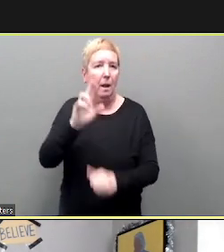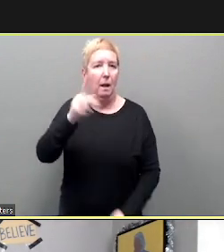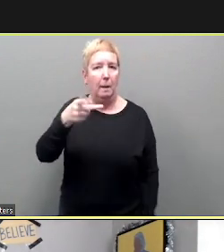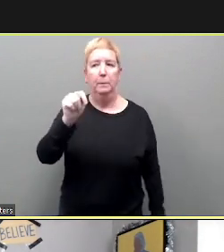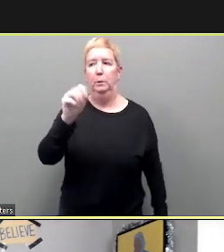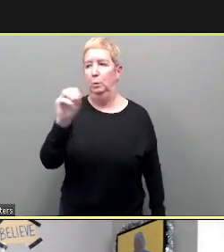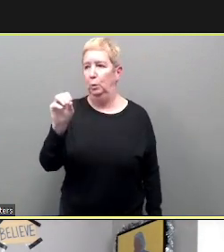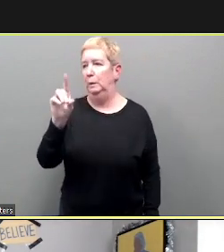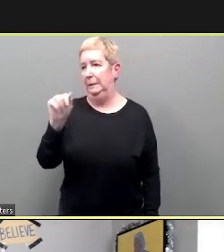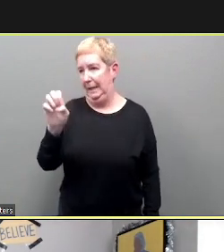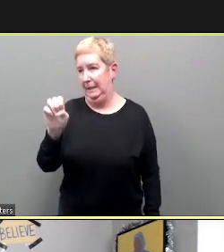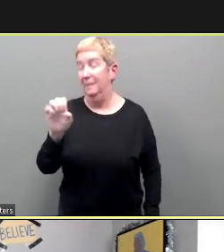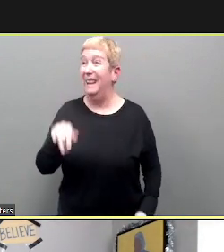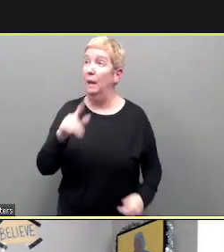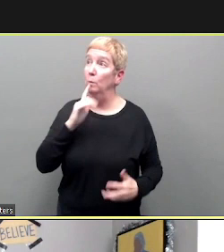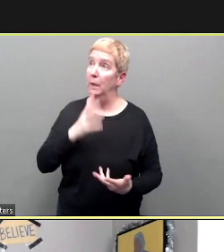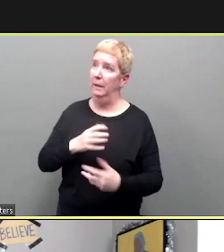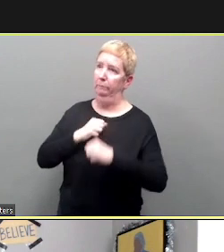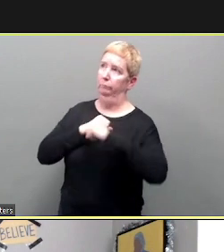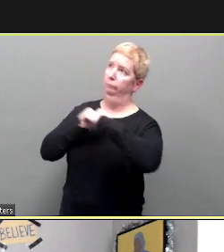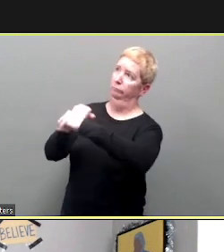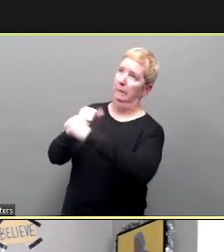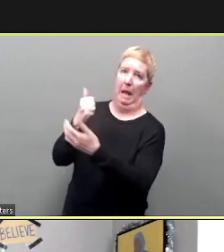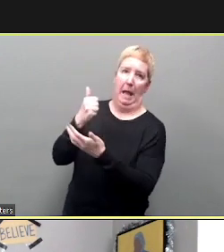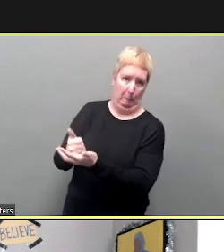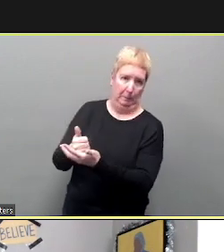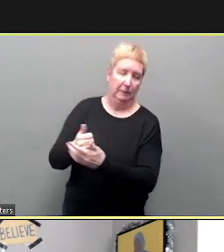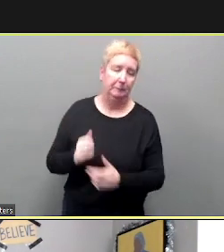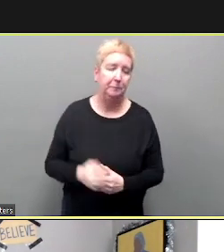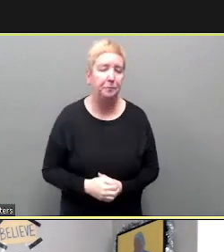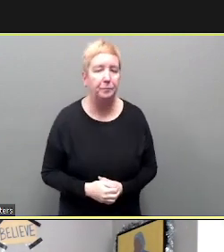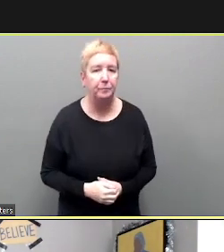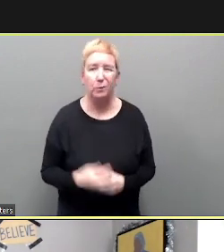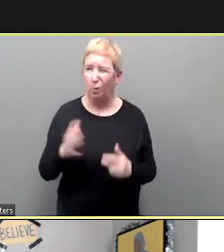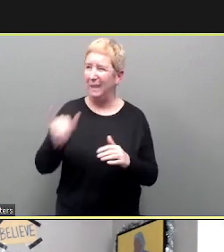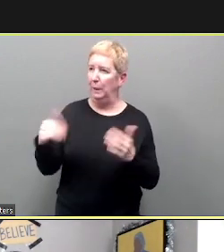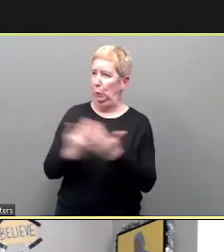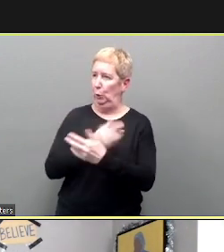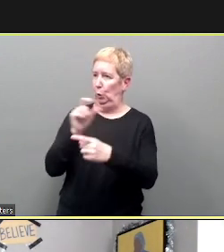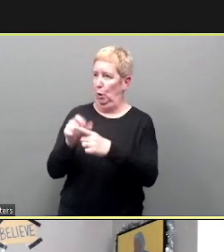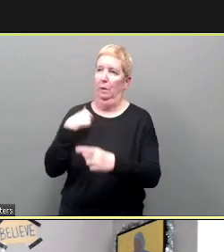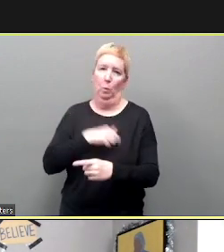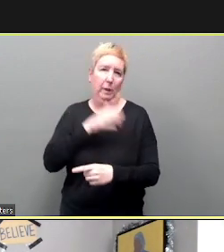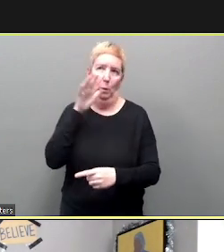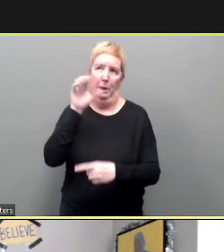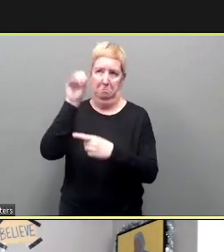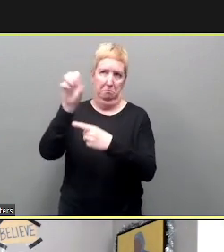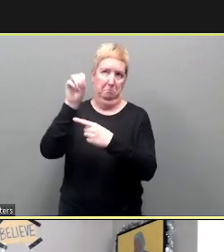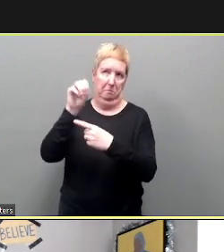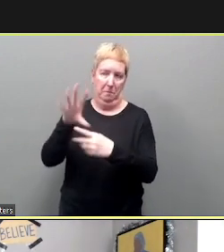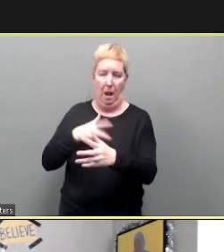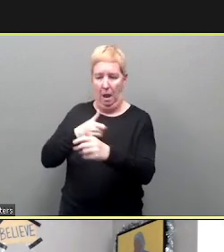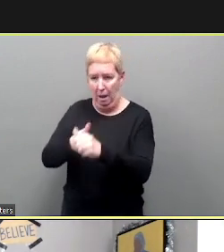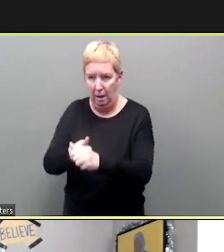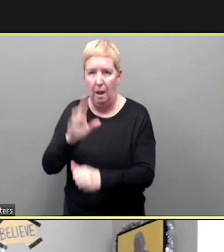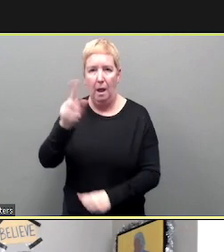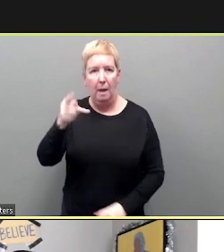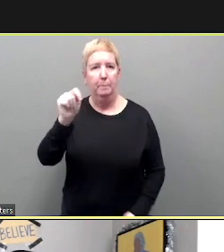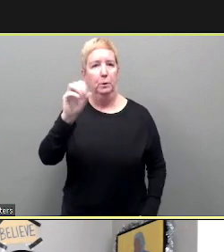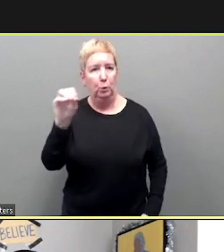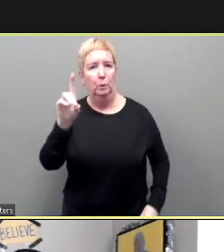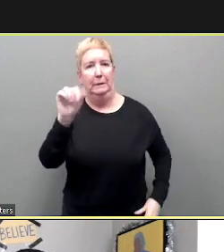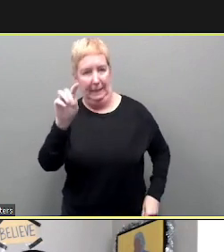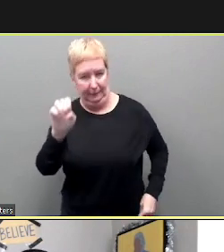And one of the things we did want to mention is that a lot of our school teachers and state employees